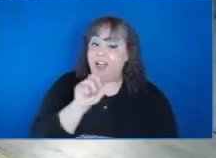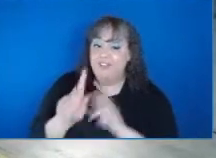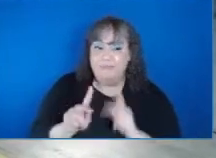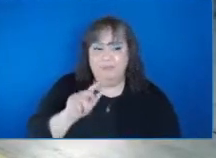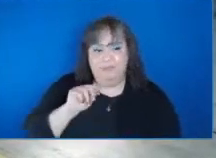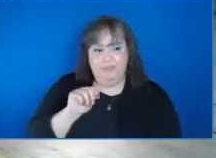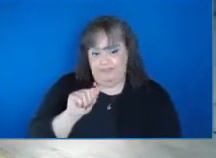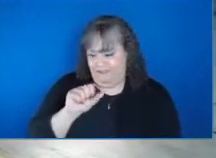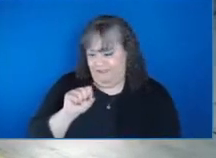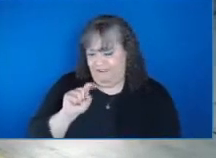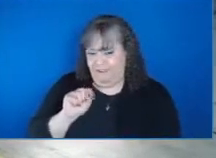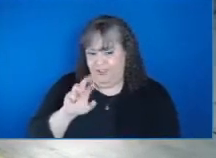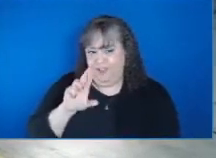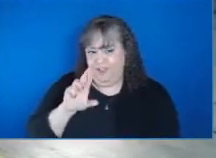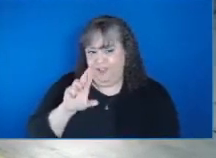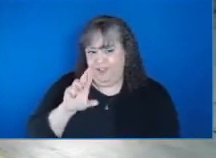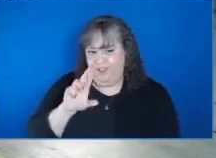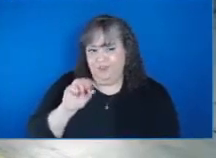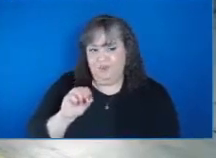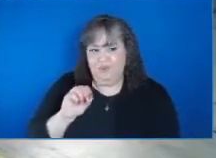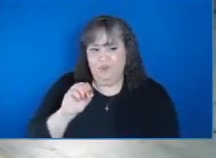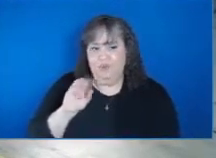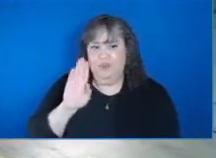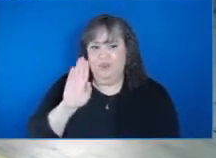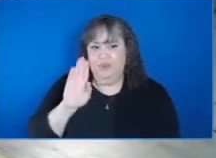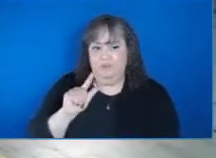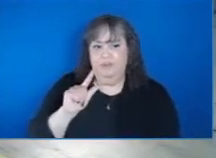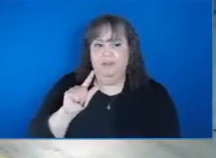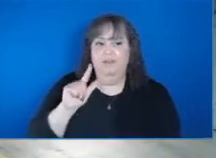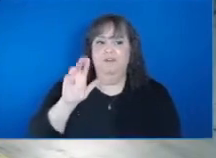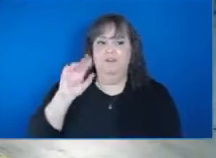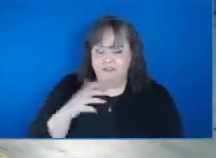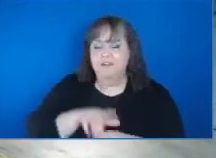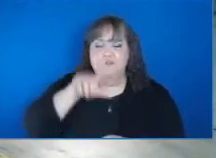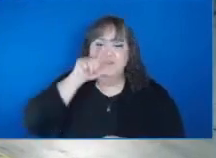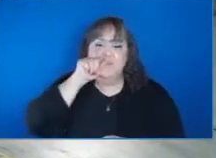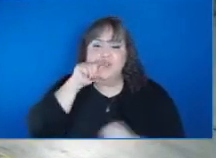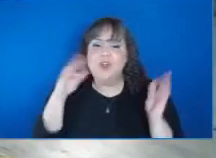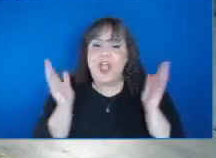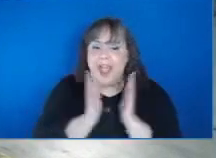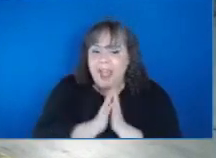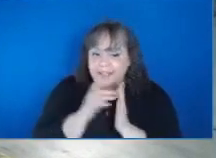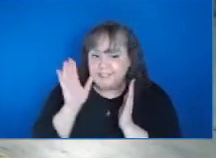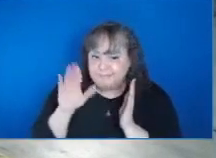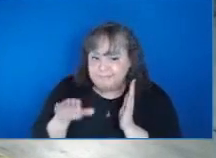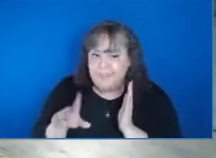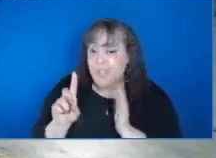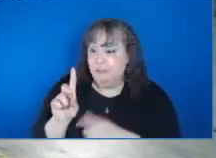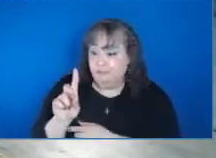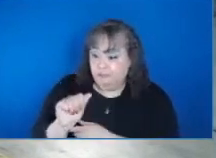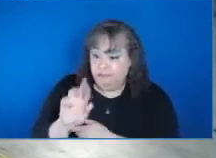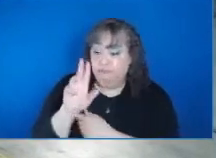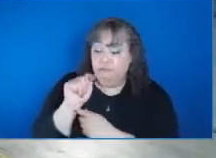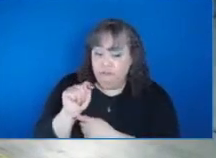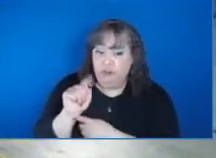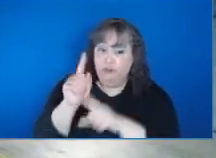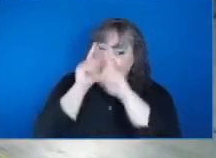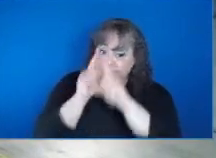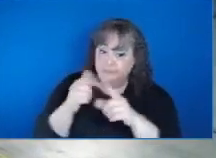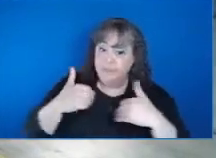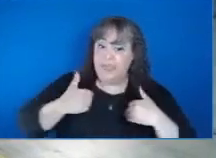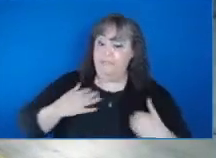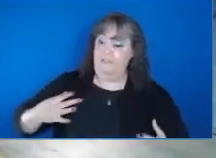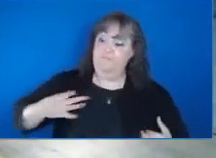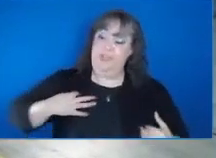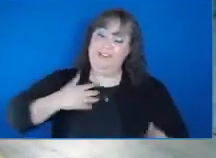Twitter wants to know, does the DART mission have a volunteer ambassador team like OSIRIS-REx did? And if so, he wants in,